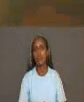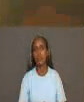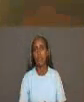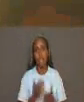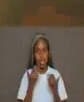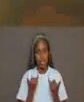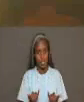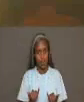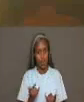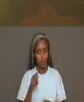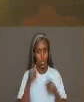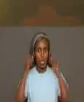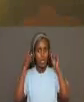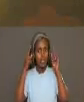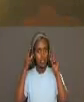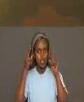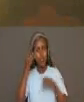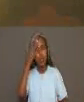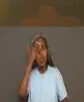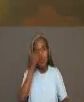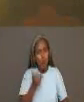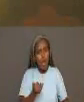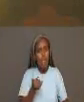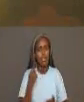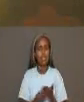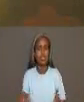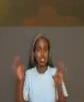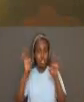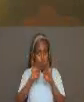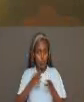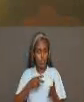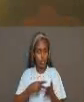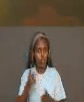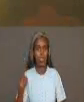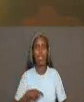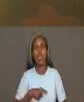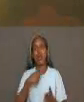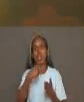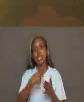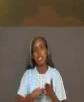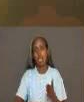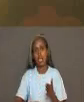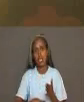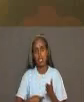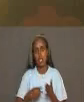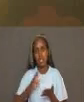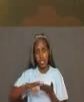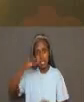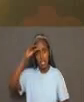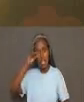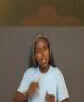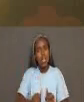Now that we understand why it is important to pay our taxes, let us learn how